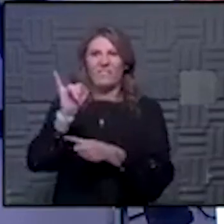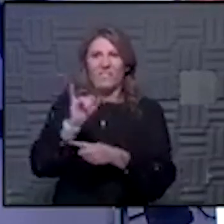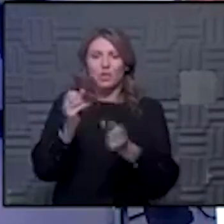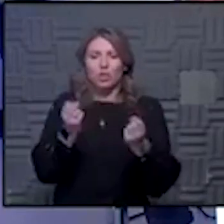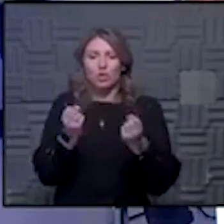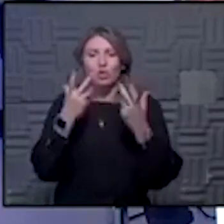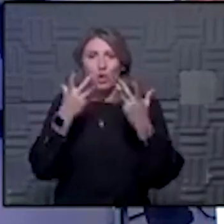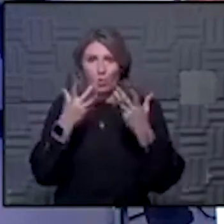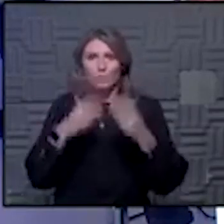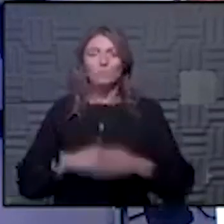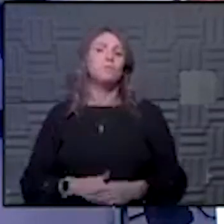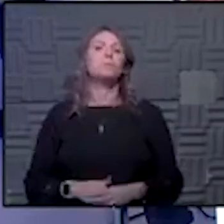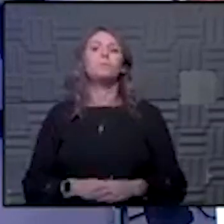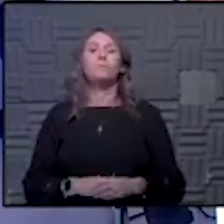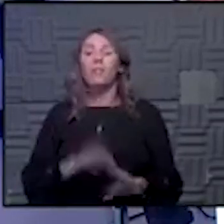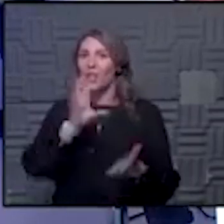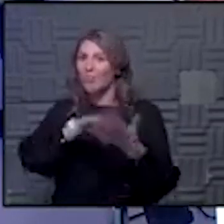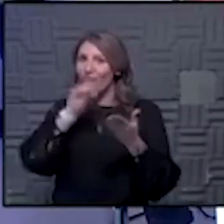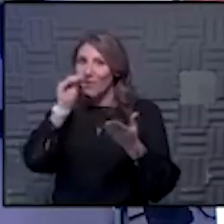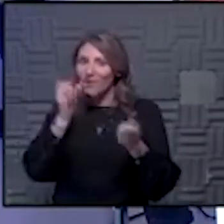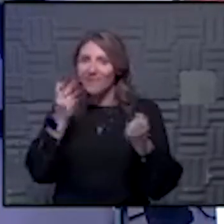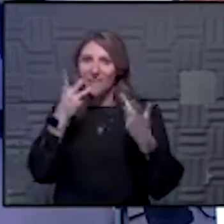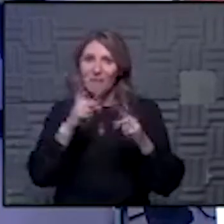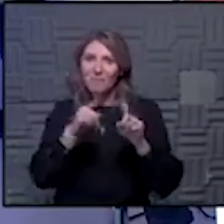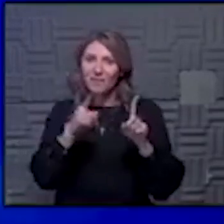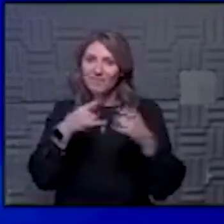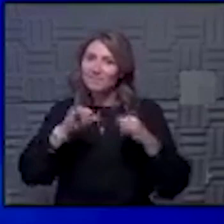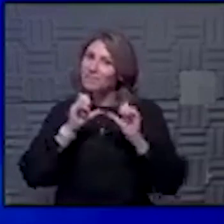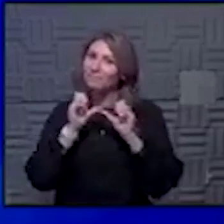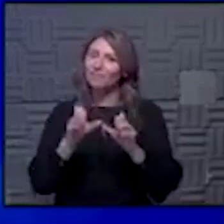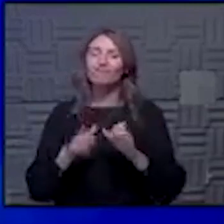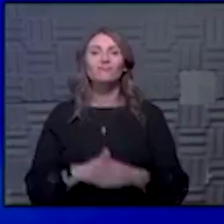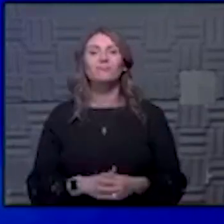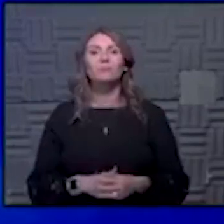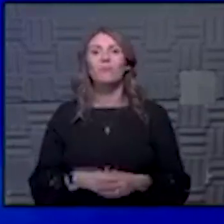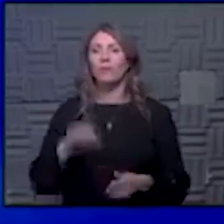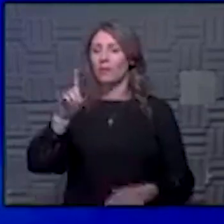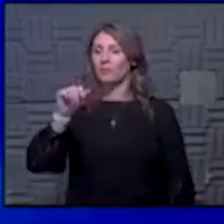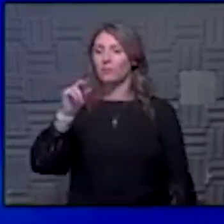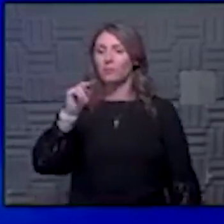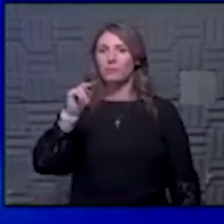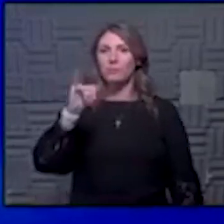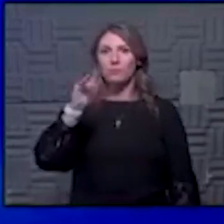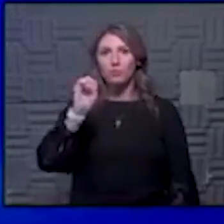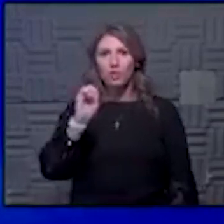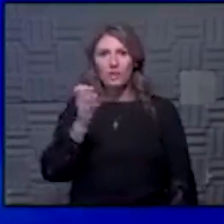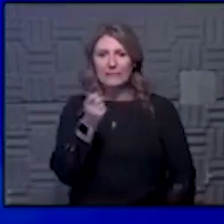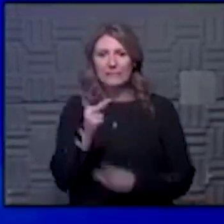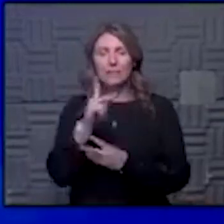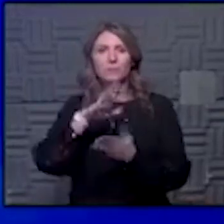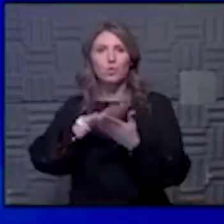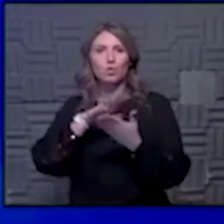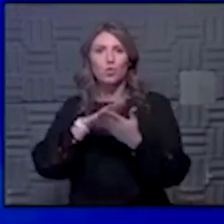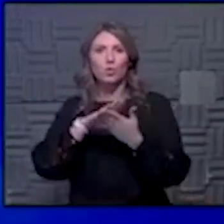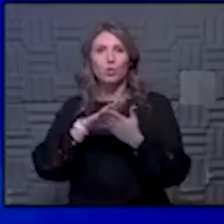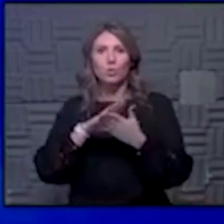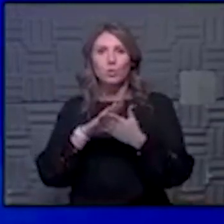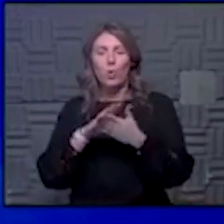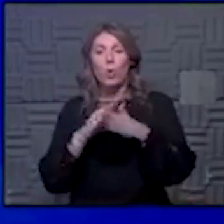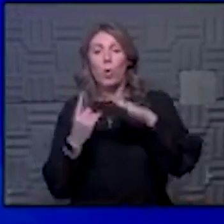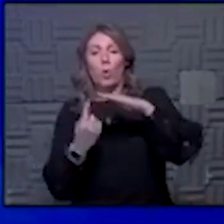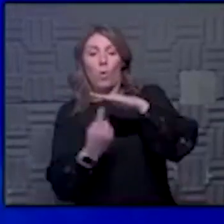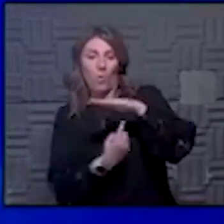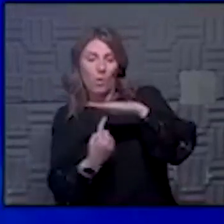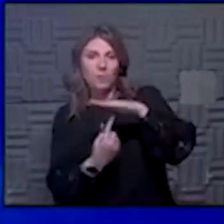dose needed. Yeah, learning a lot, but still more to go. Bob? All right. Donnie says, there are some schools that are quarantining those who